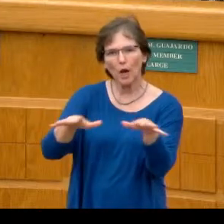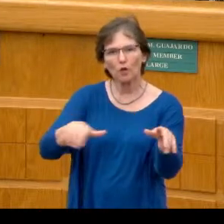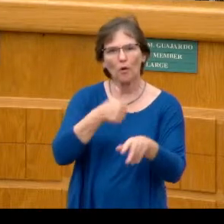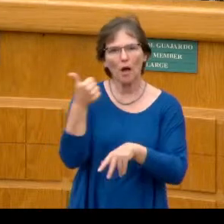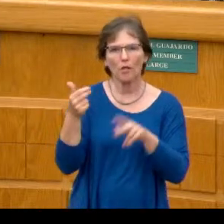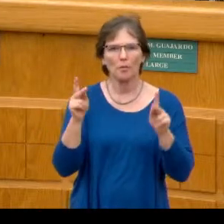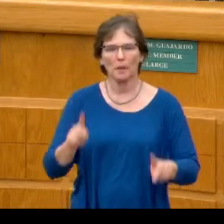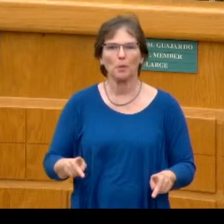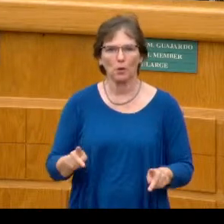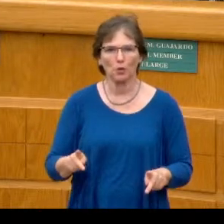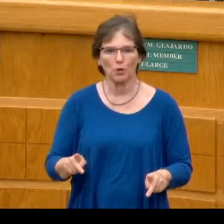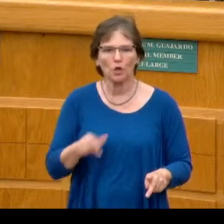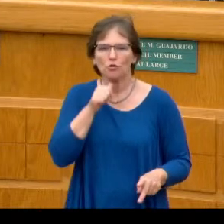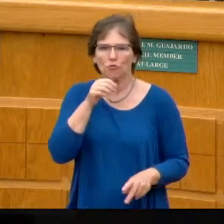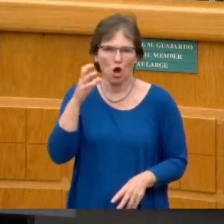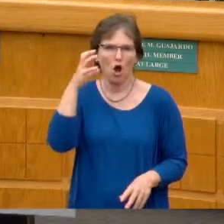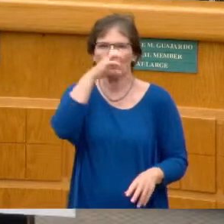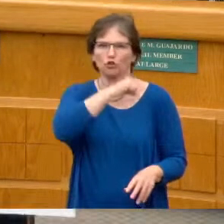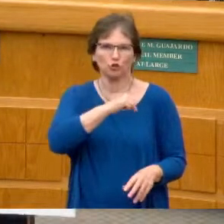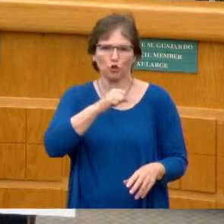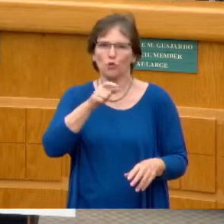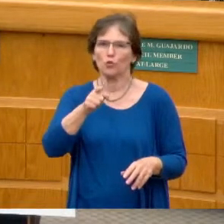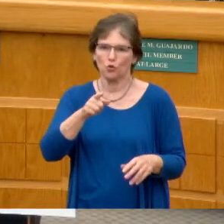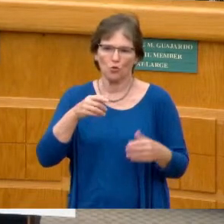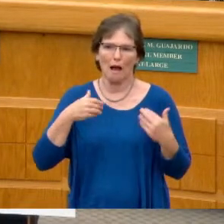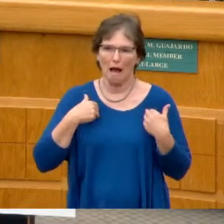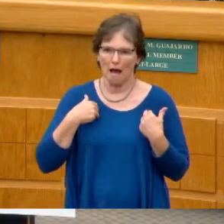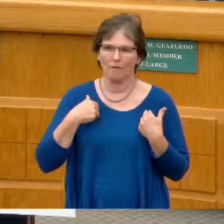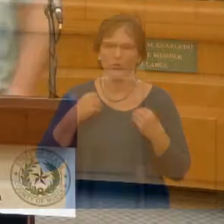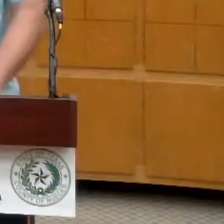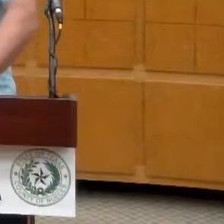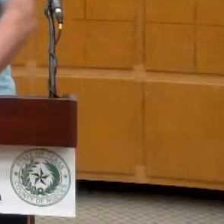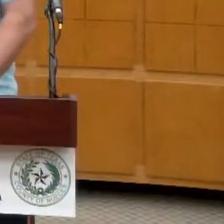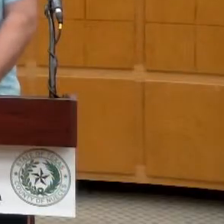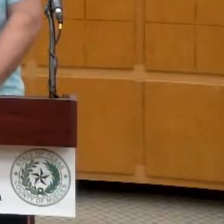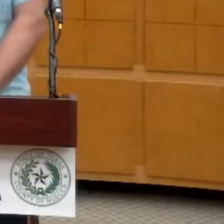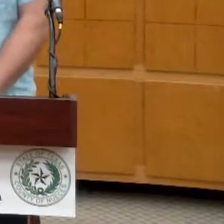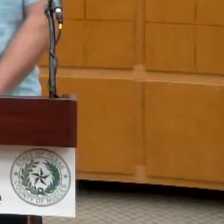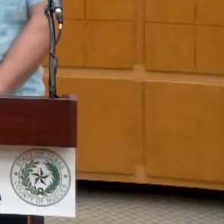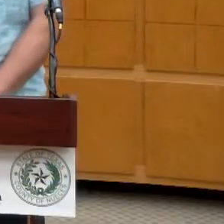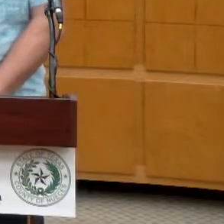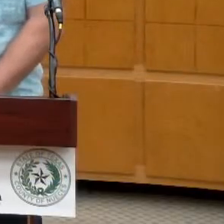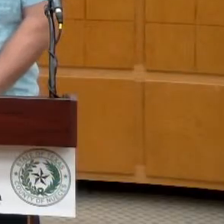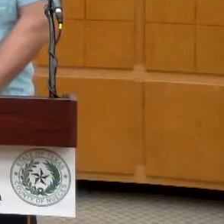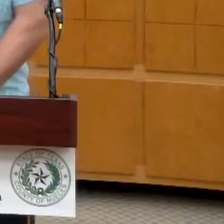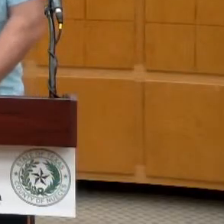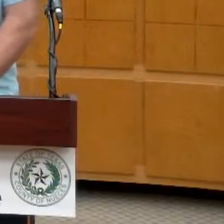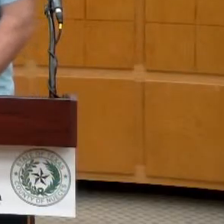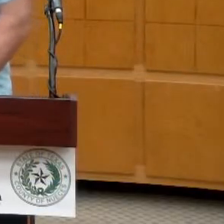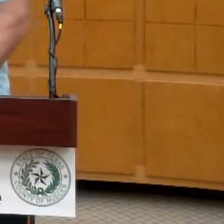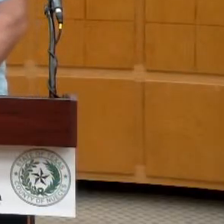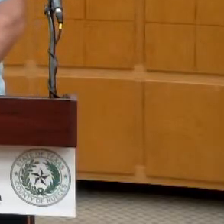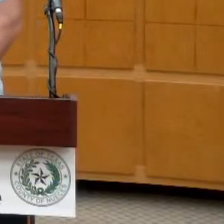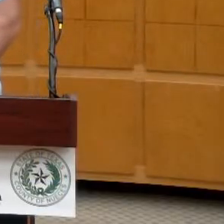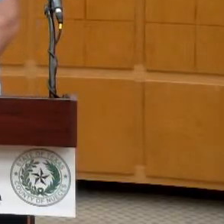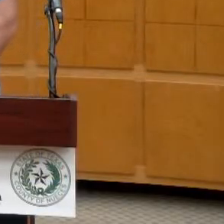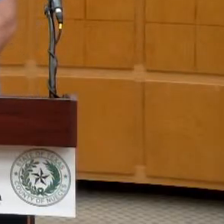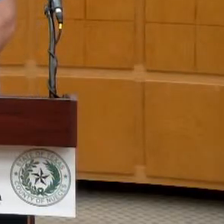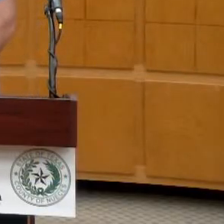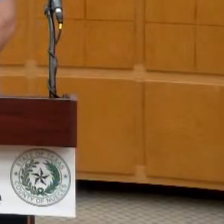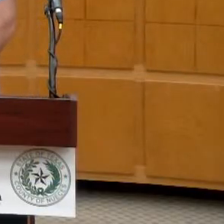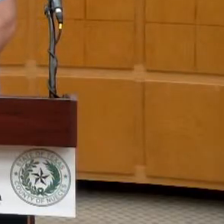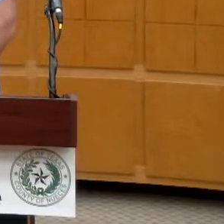then you're already contagious. Not everybody has really bad symptoms. Some people have no symptoms. There's a huge range. And so